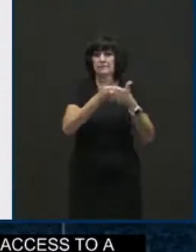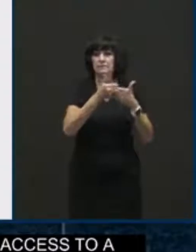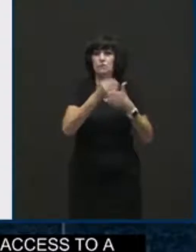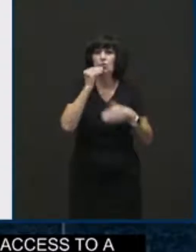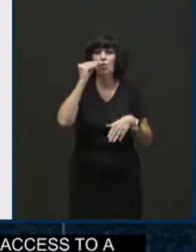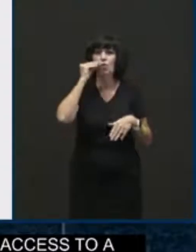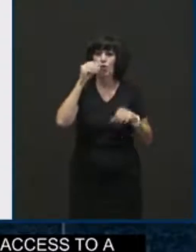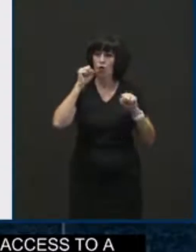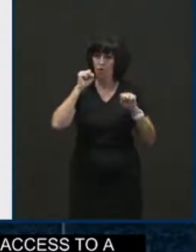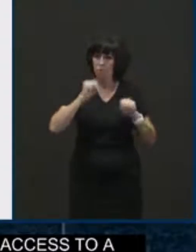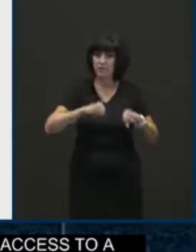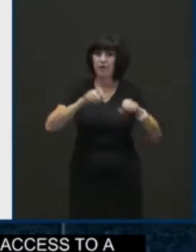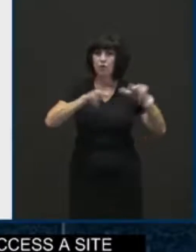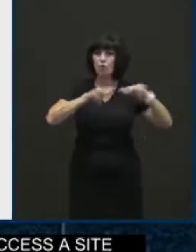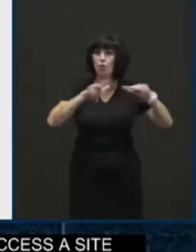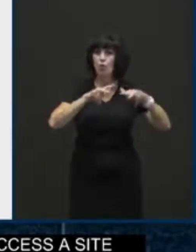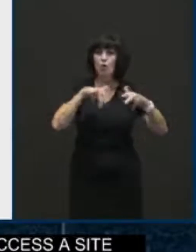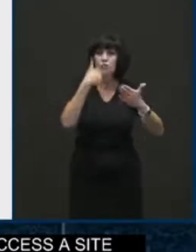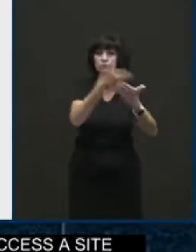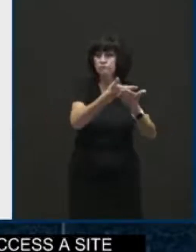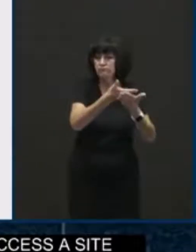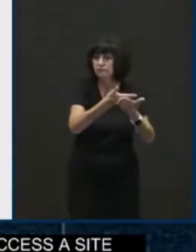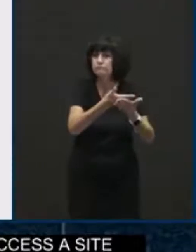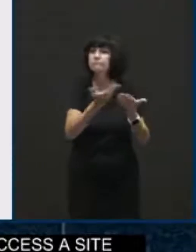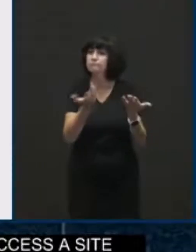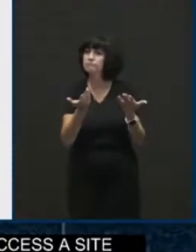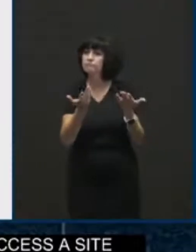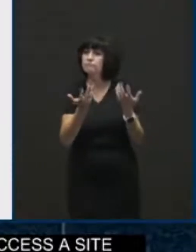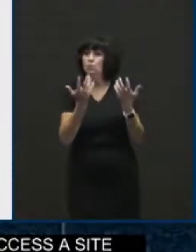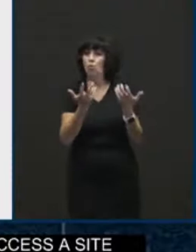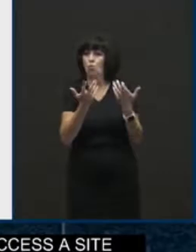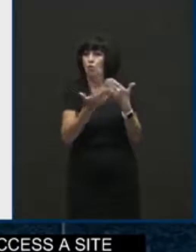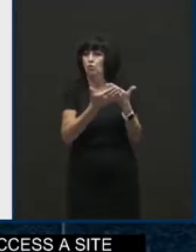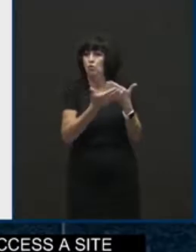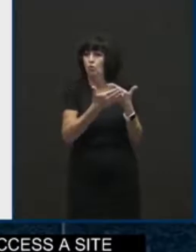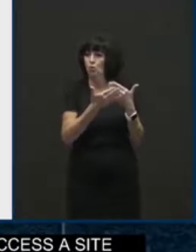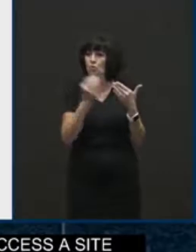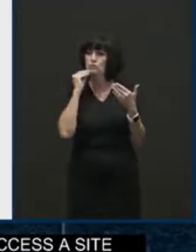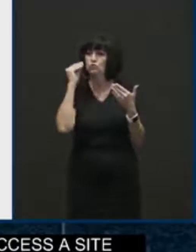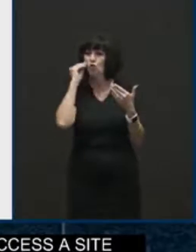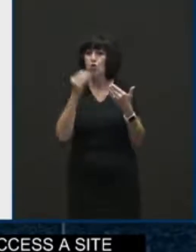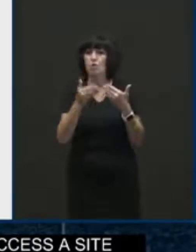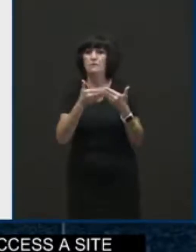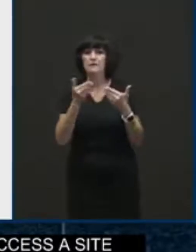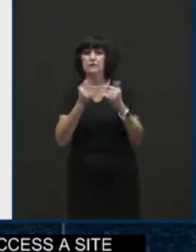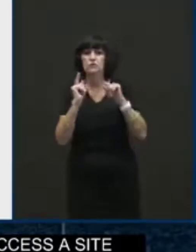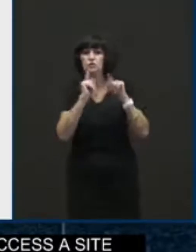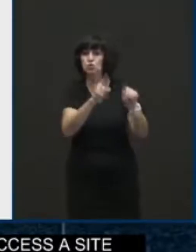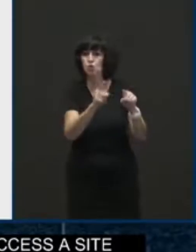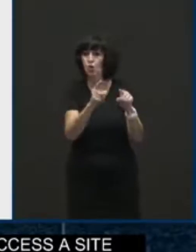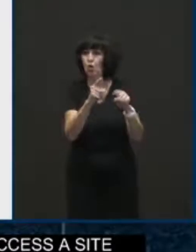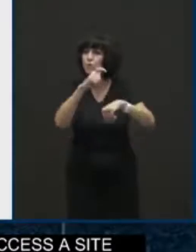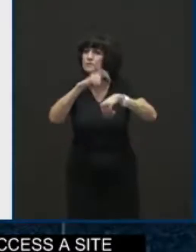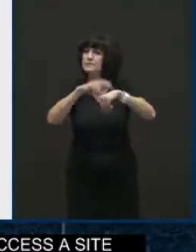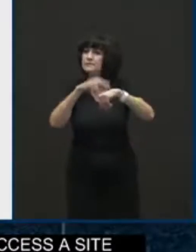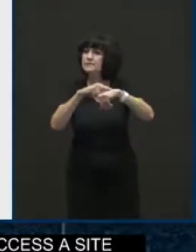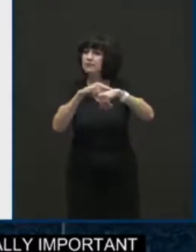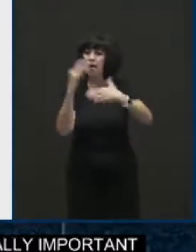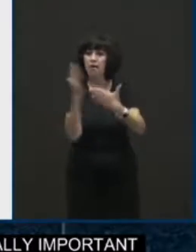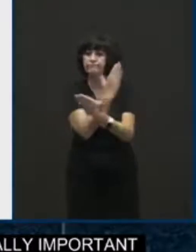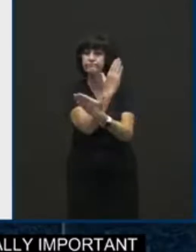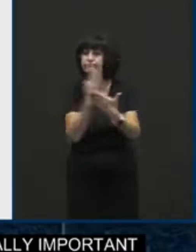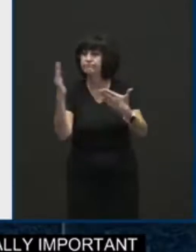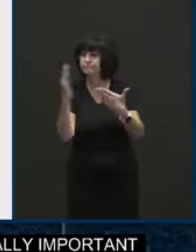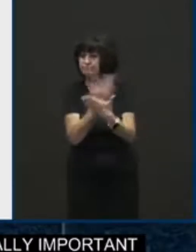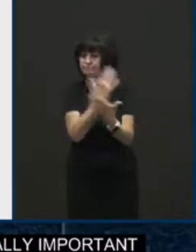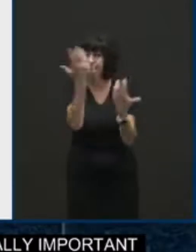really important part of our response to COVID-19, and will continue to be as we try to manage this